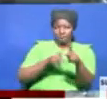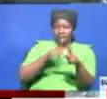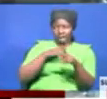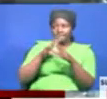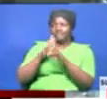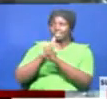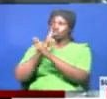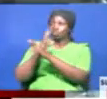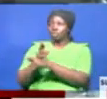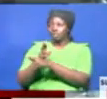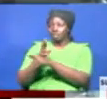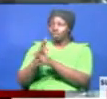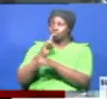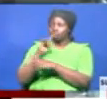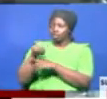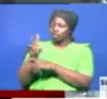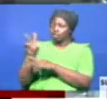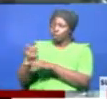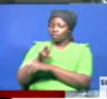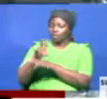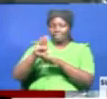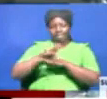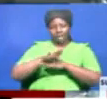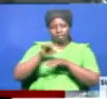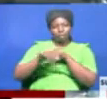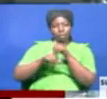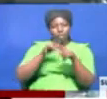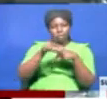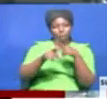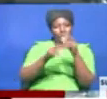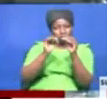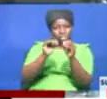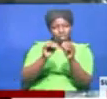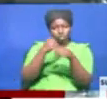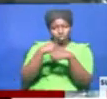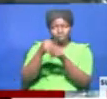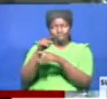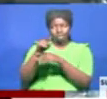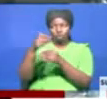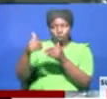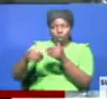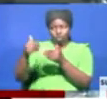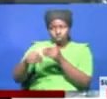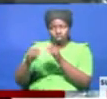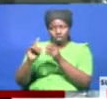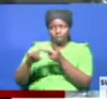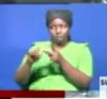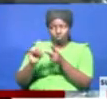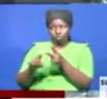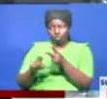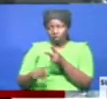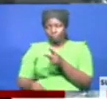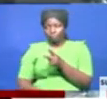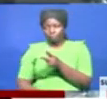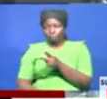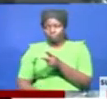And therefore, they did not observe enough about process to make those conclusions. Number two is that